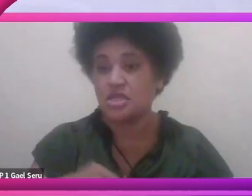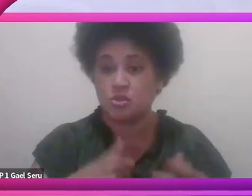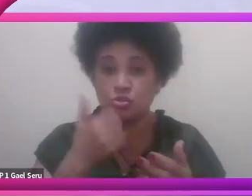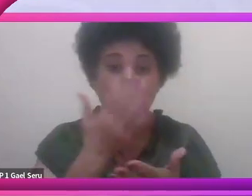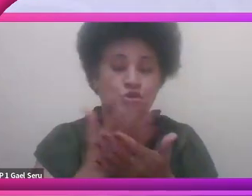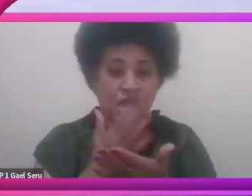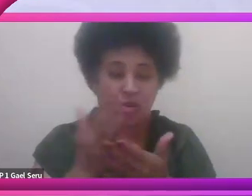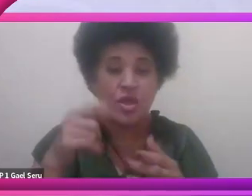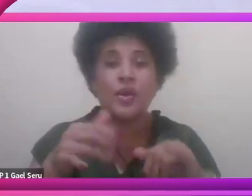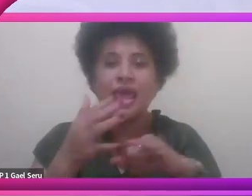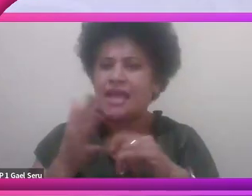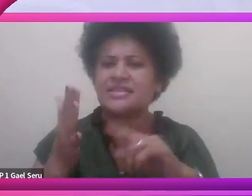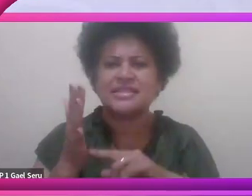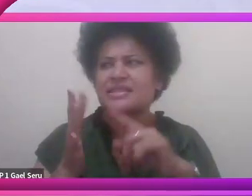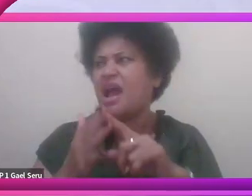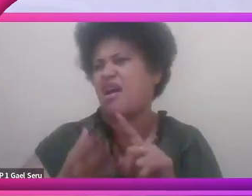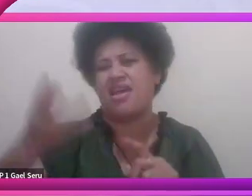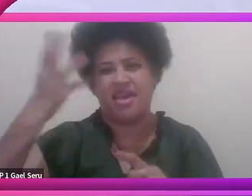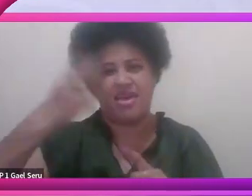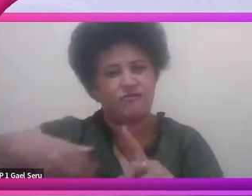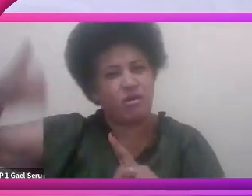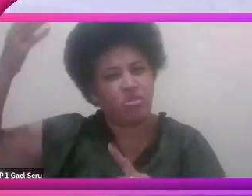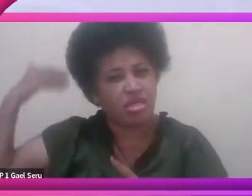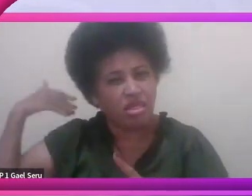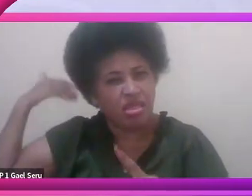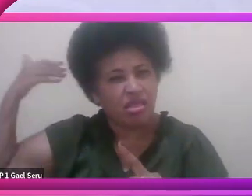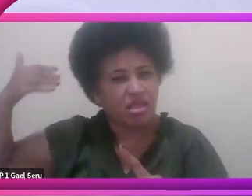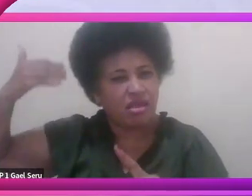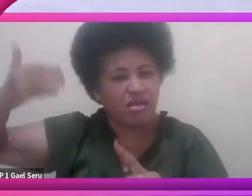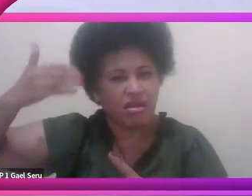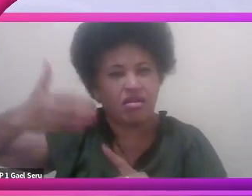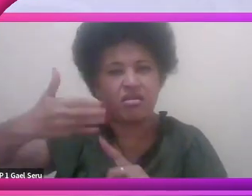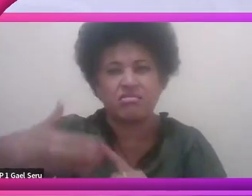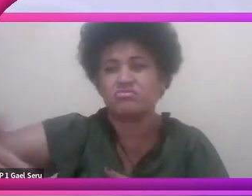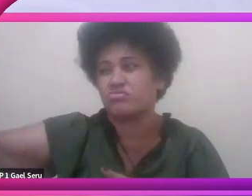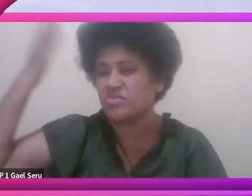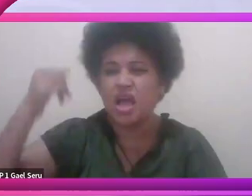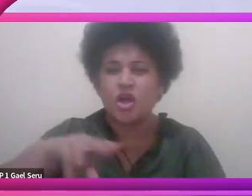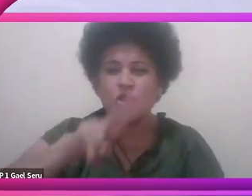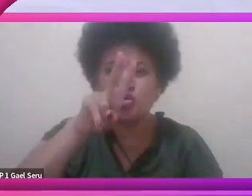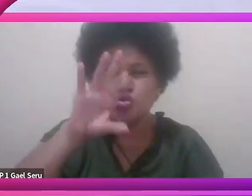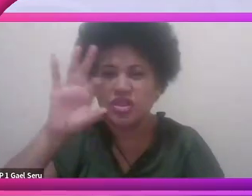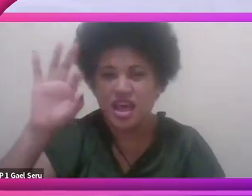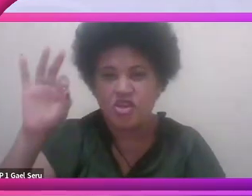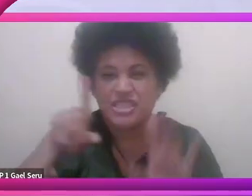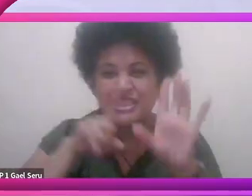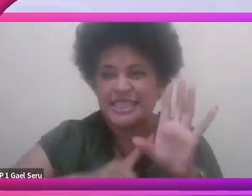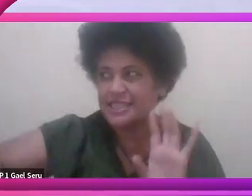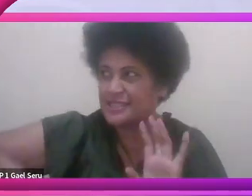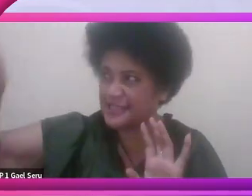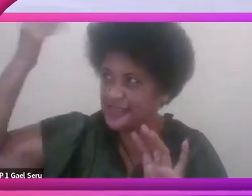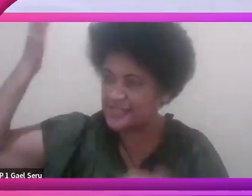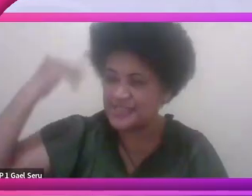STI have been there for so many years. They have been traced back for 2,000 years already.